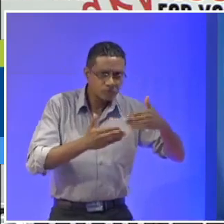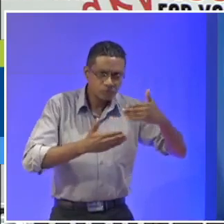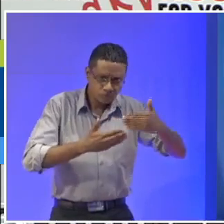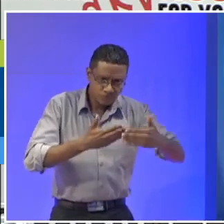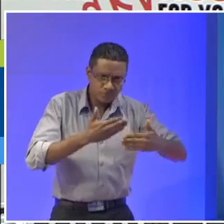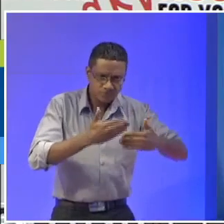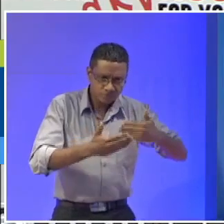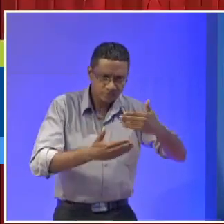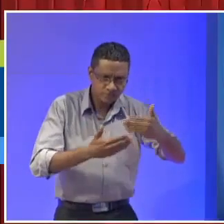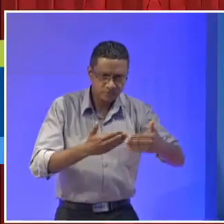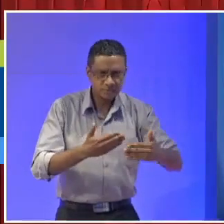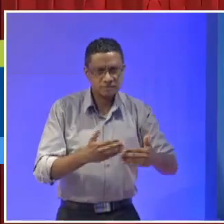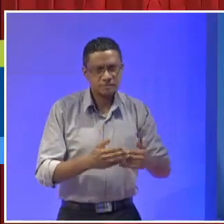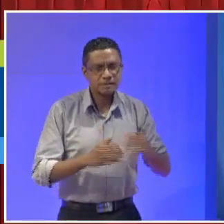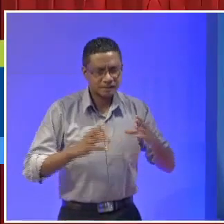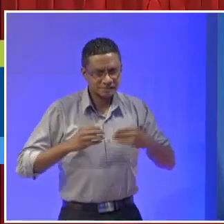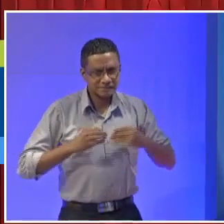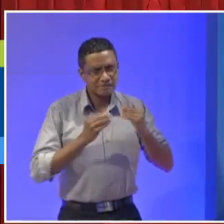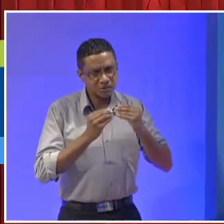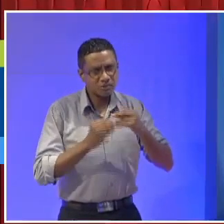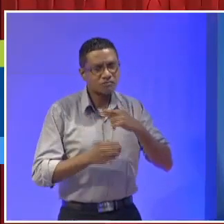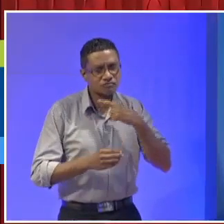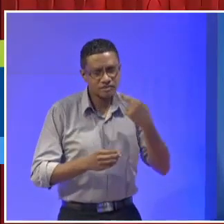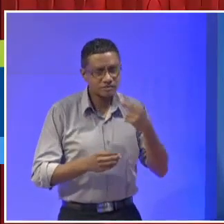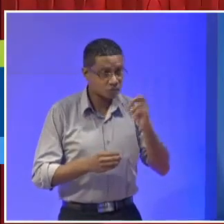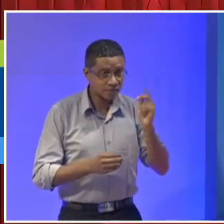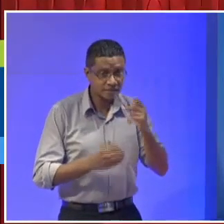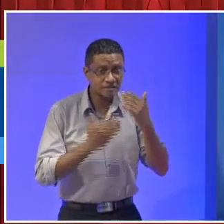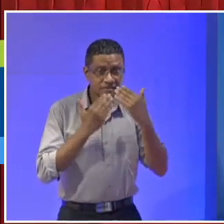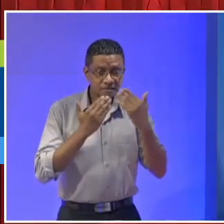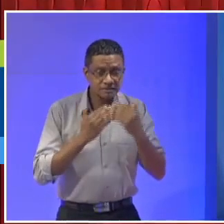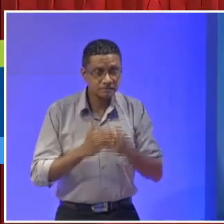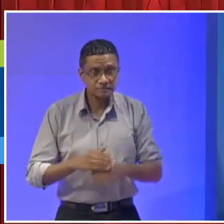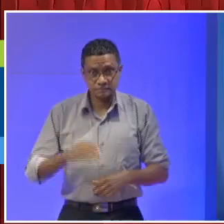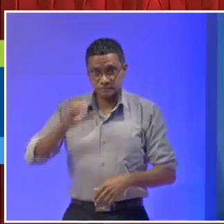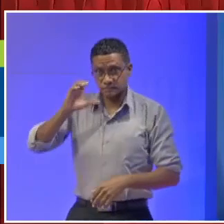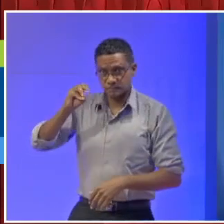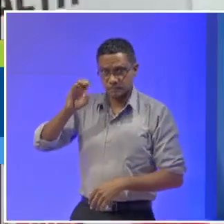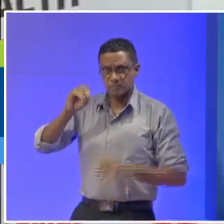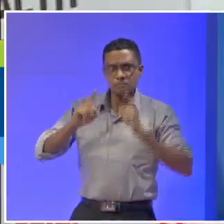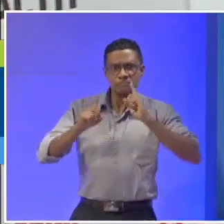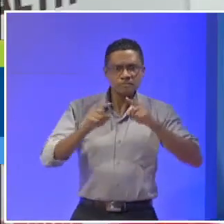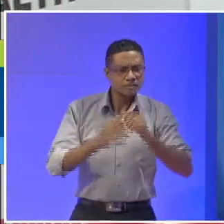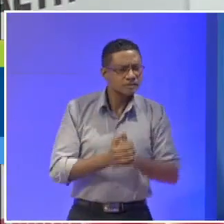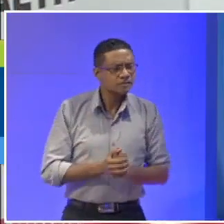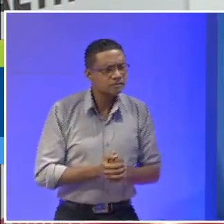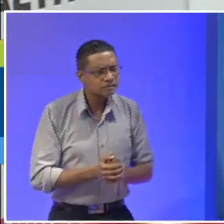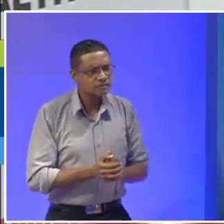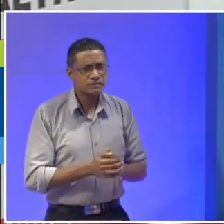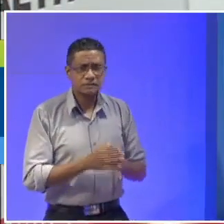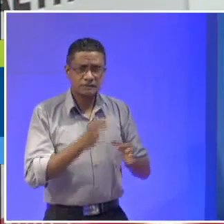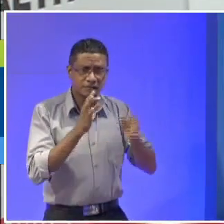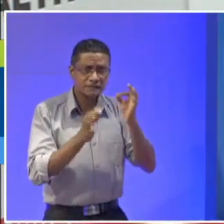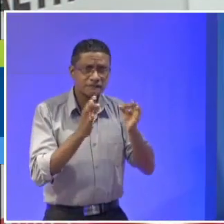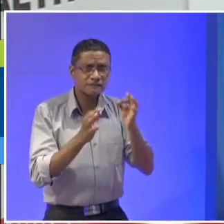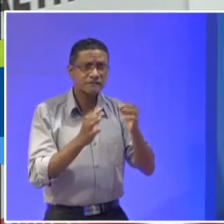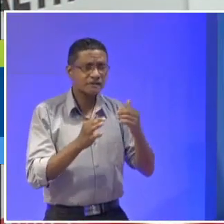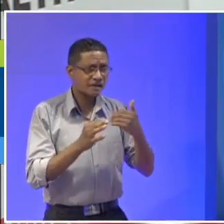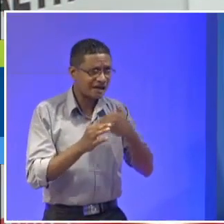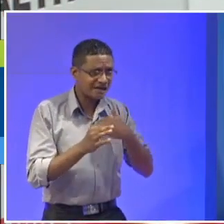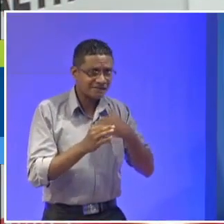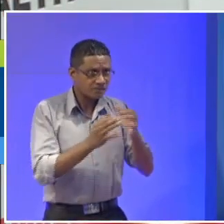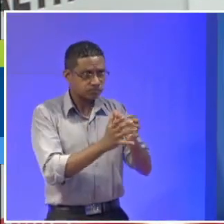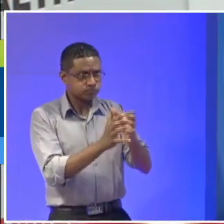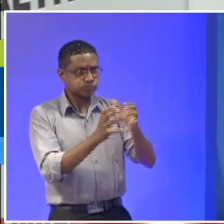very much. Yeah, in terms of the delays, and we have noted this in the past, whenever there's a significant surge, you tend to have some lag